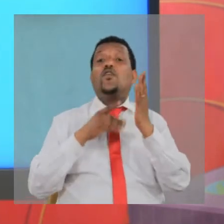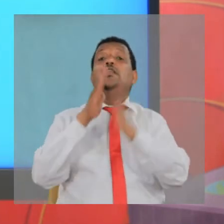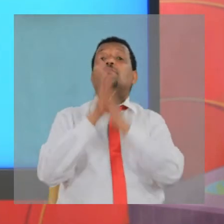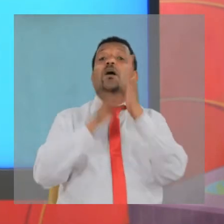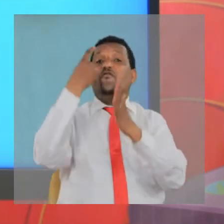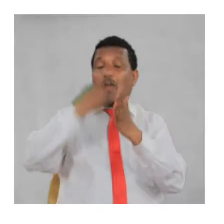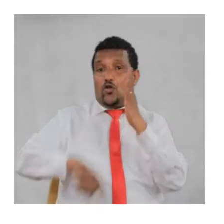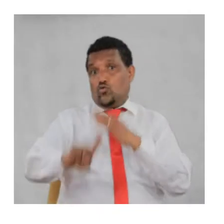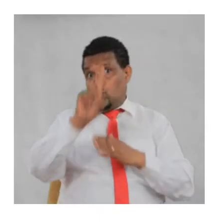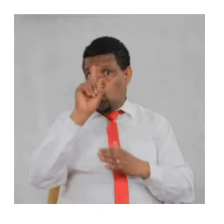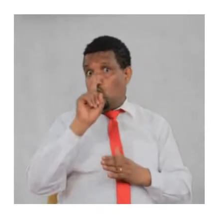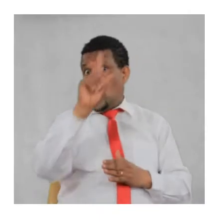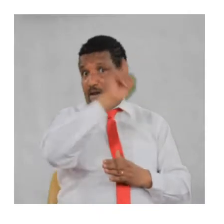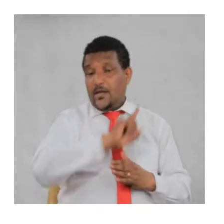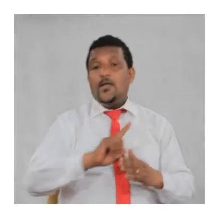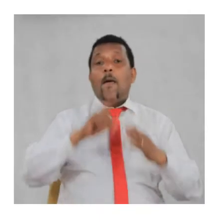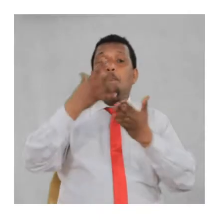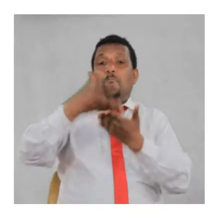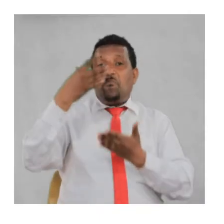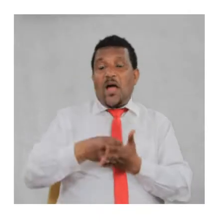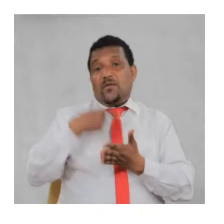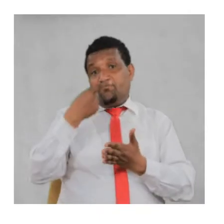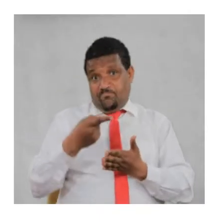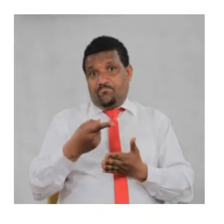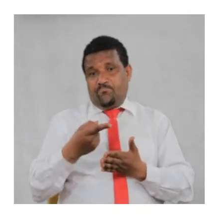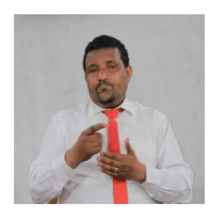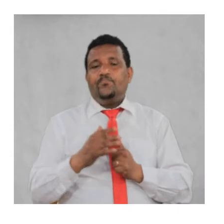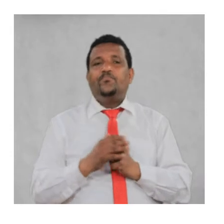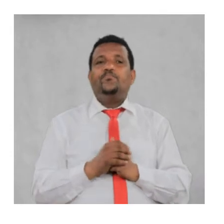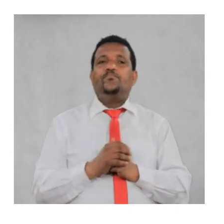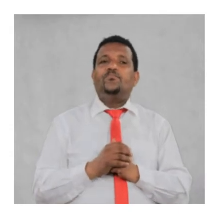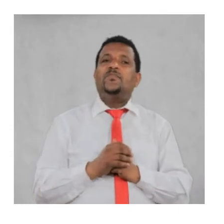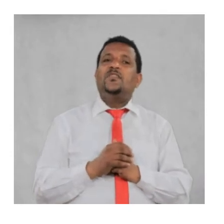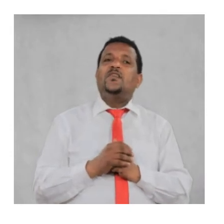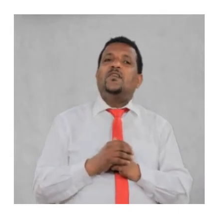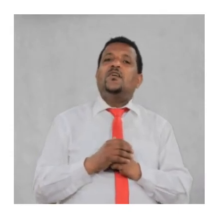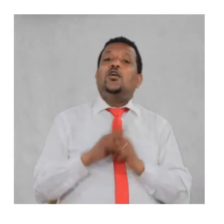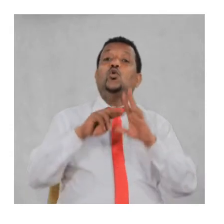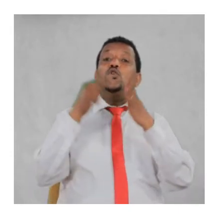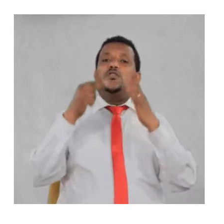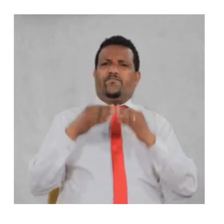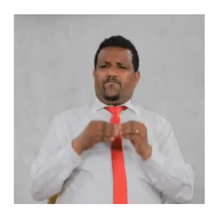1, then the buyer is said to be unit elastic.